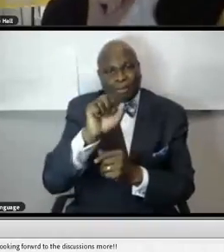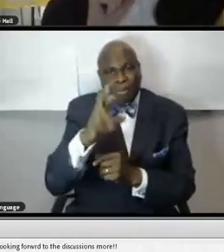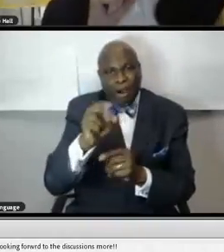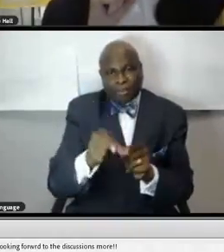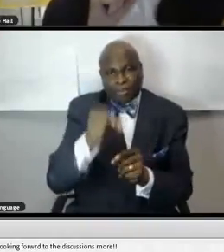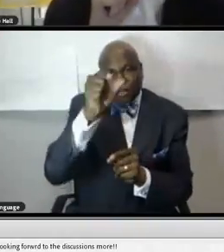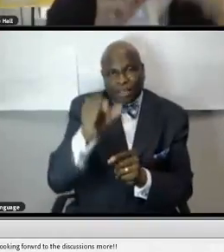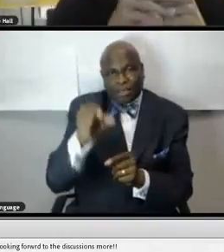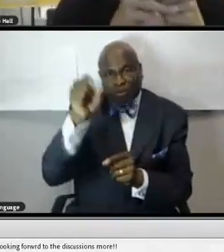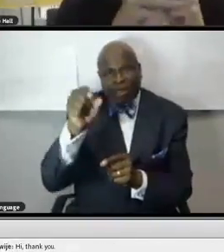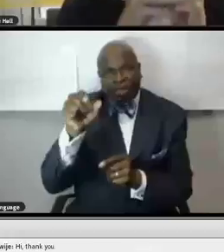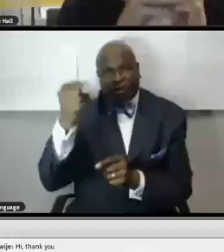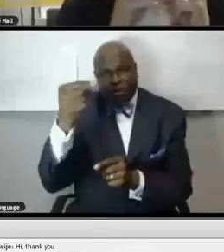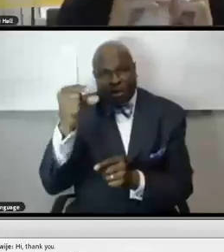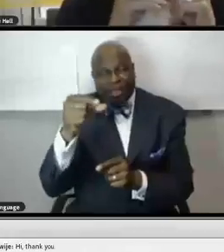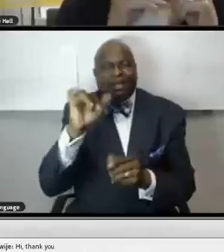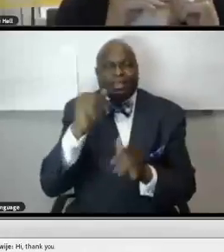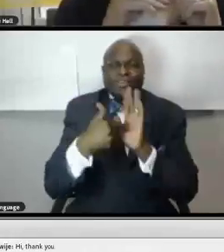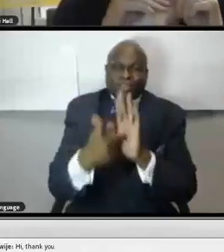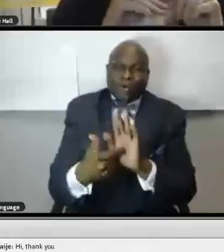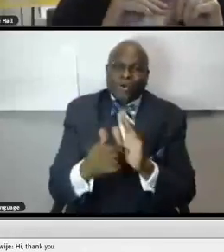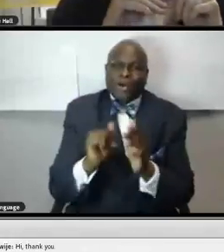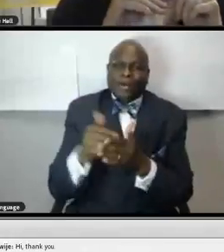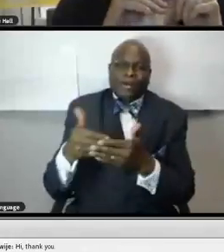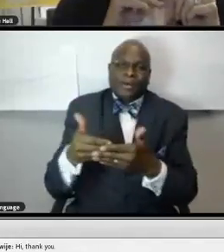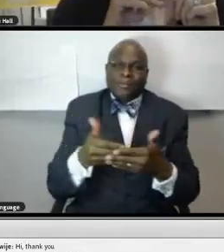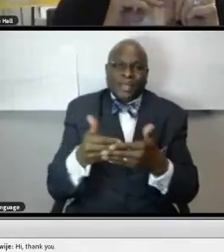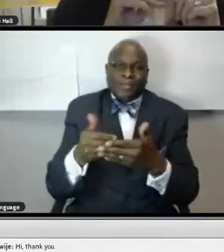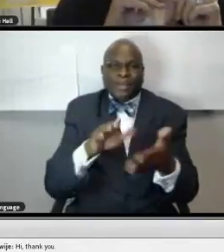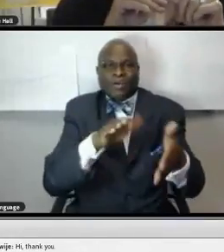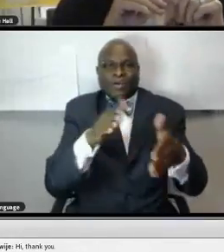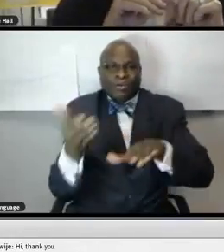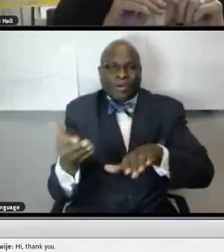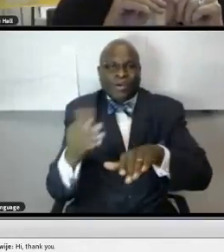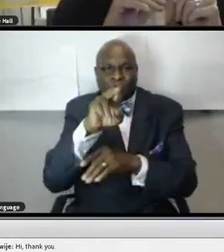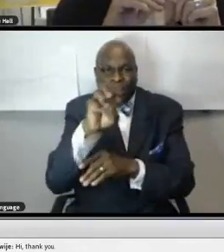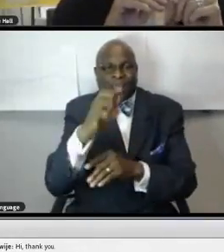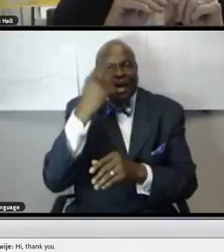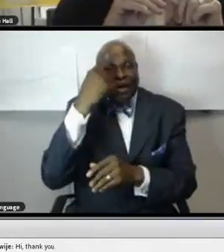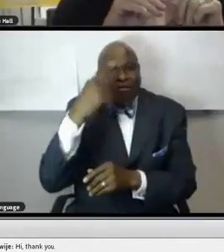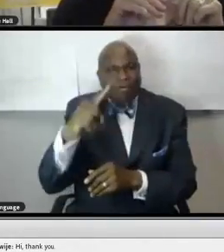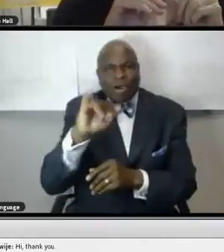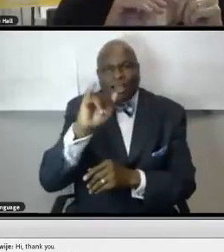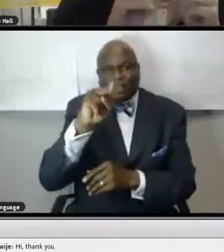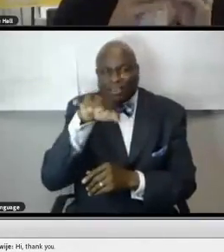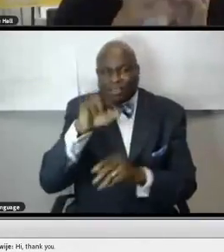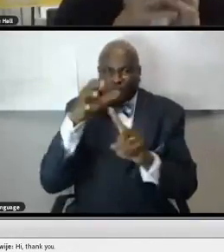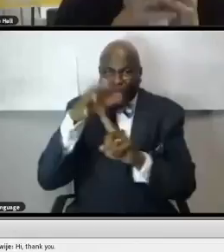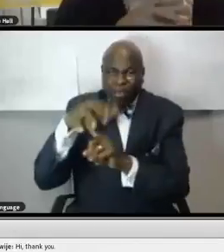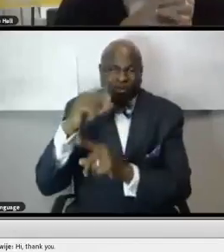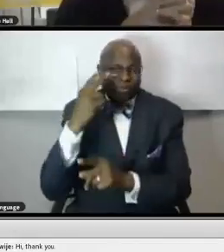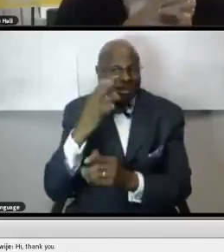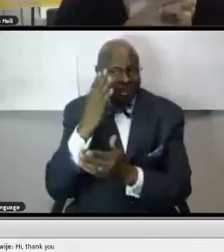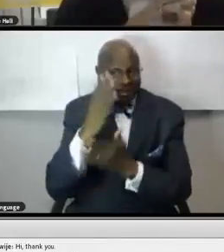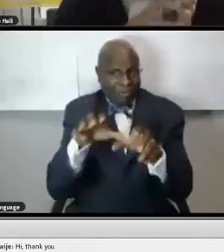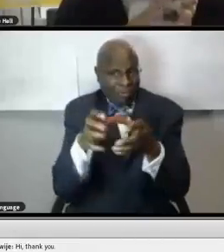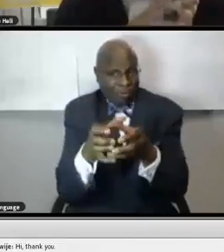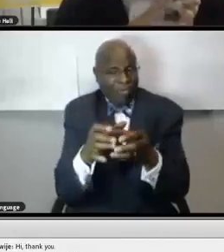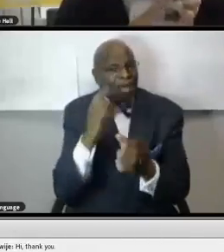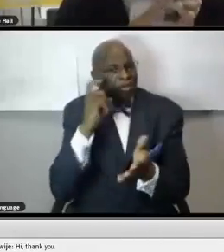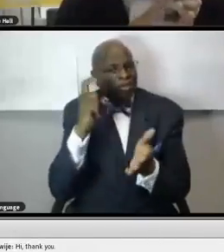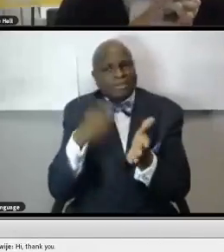going vertically tell you the infant mortality rate for the indigenous population. You see that some groups, if you